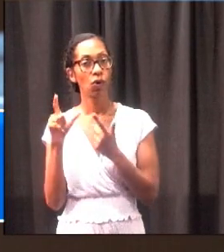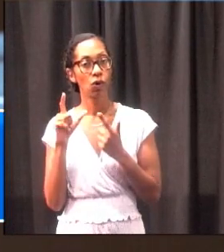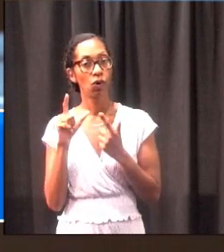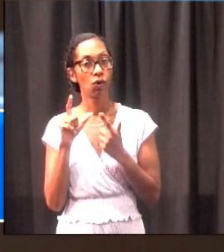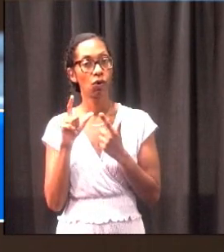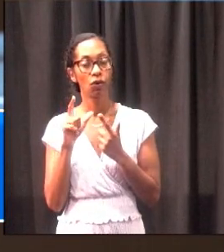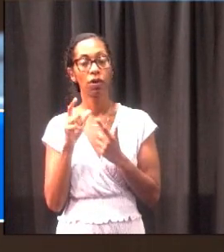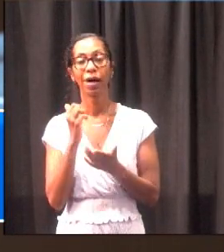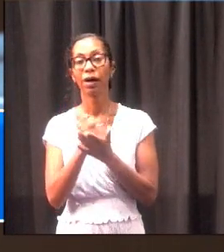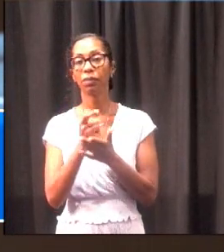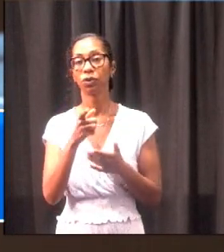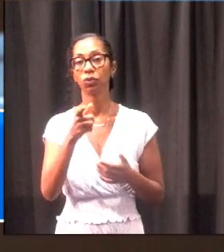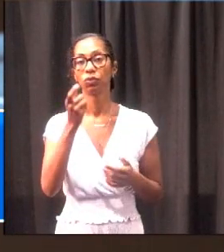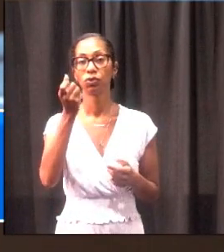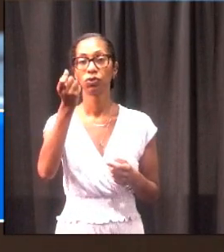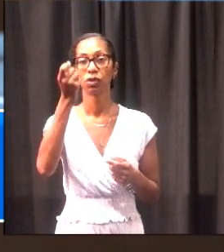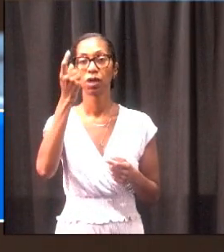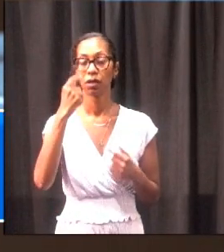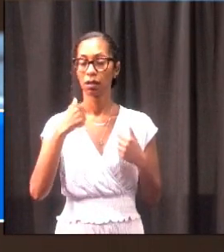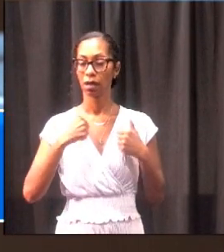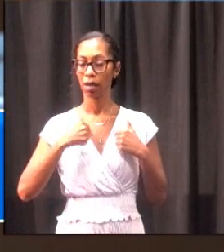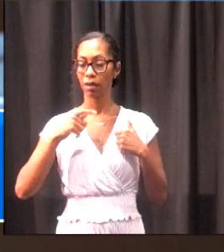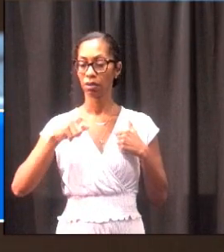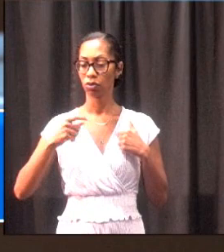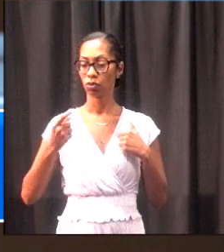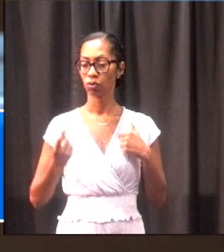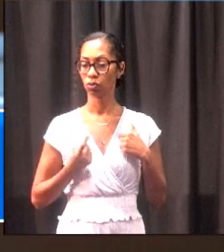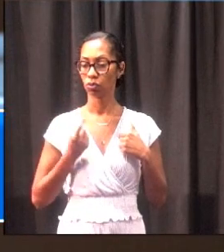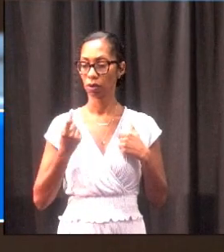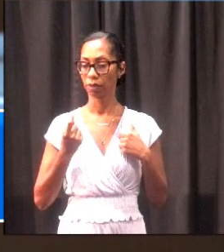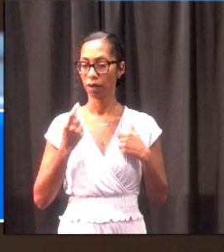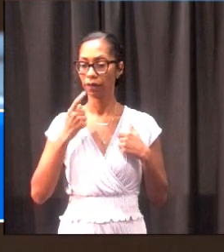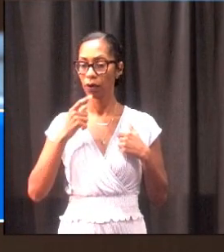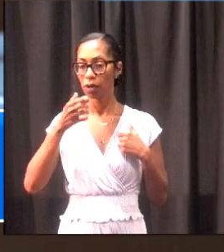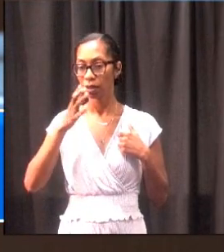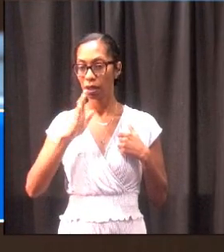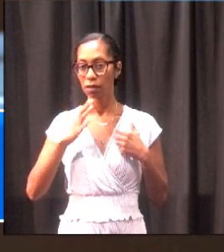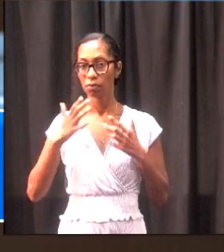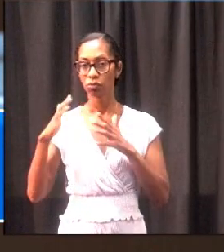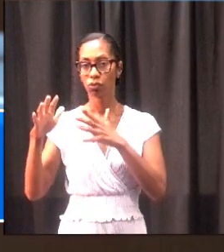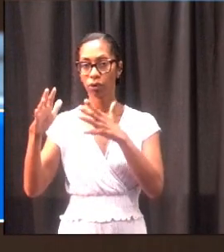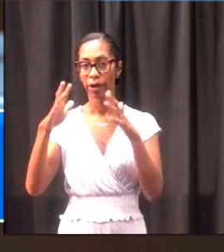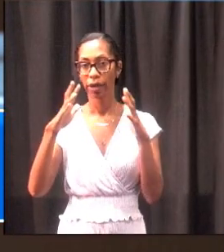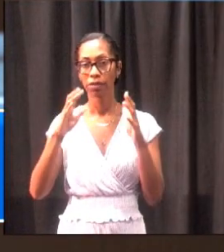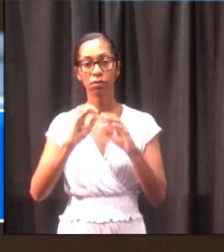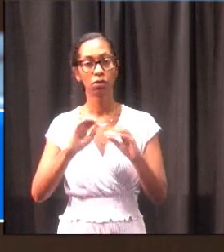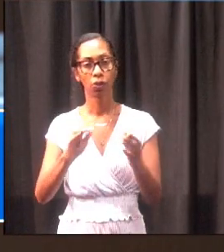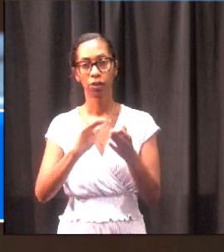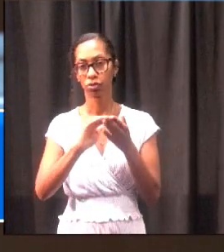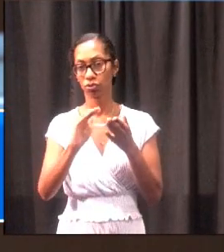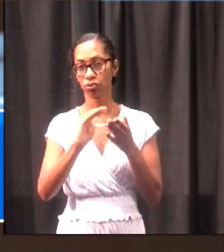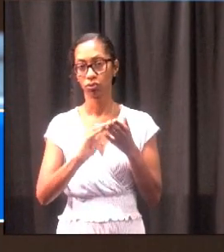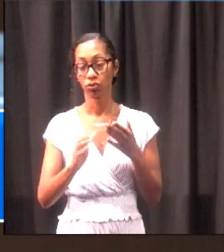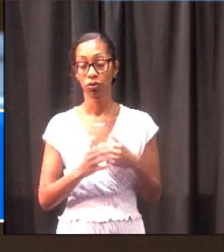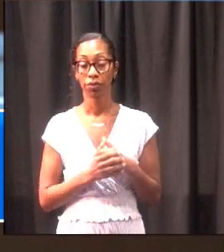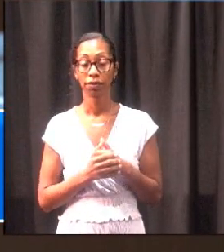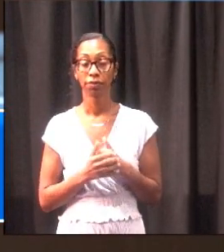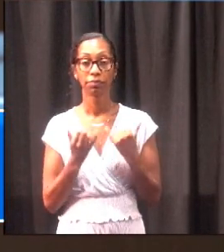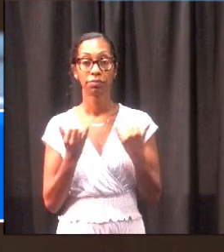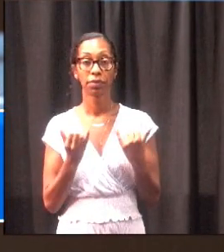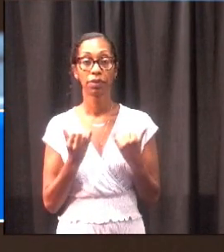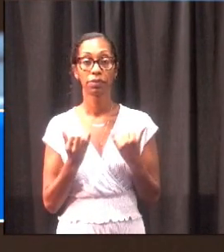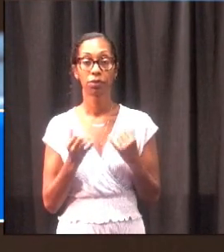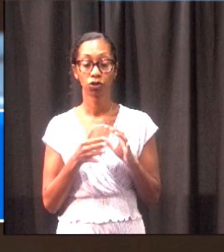you have to do and you have to use for God's glory without excuse. 1 Corinthians chapter